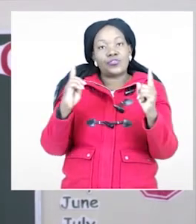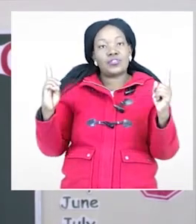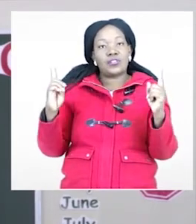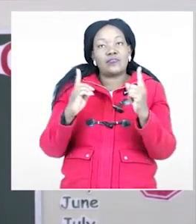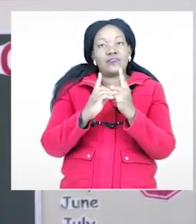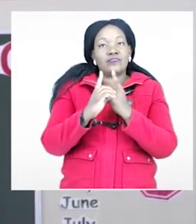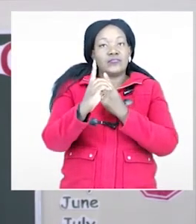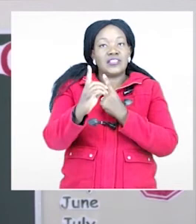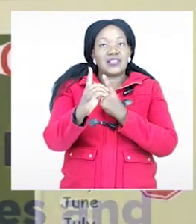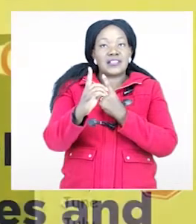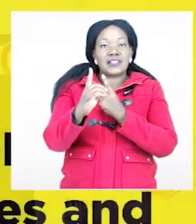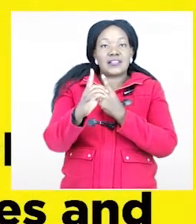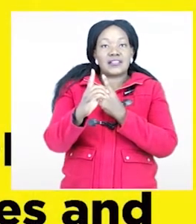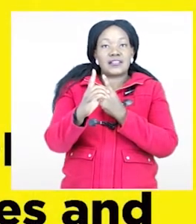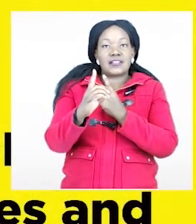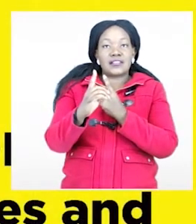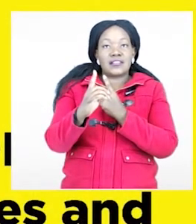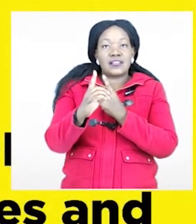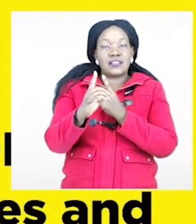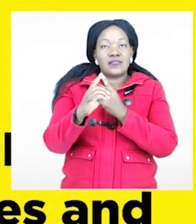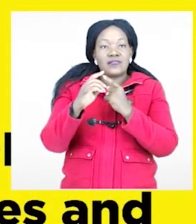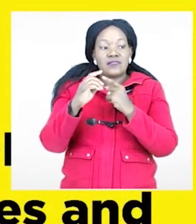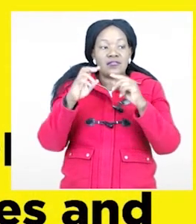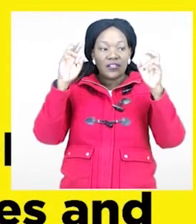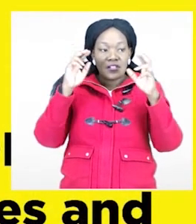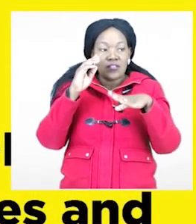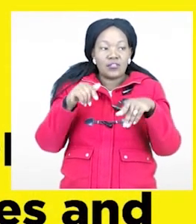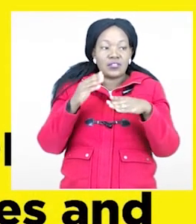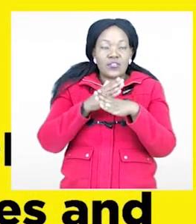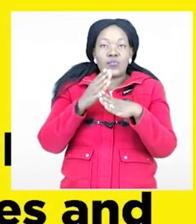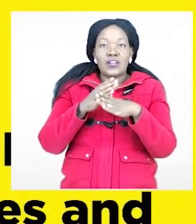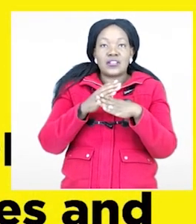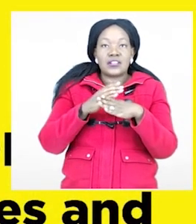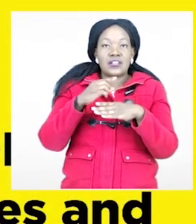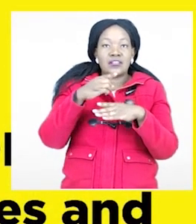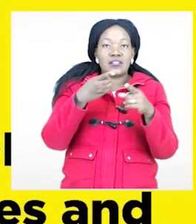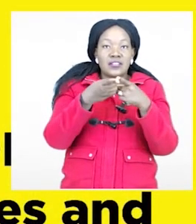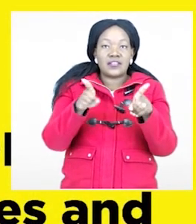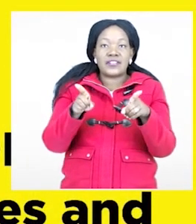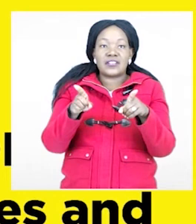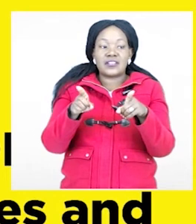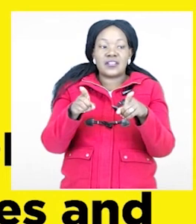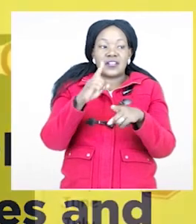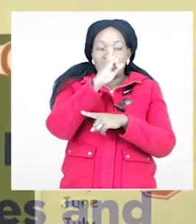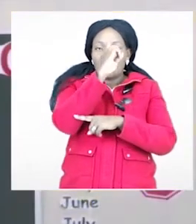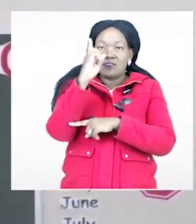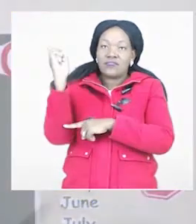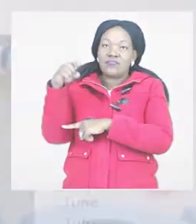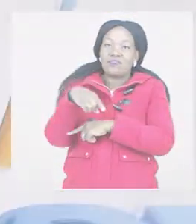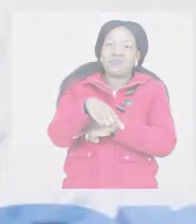social distance. Our lesson for today is all about differences and directions.